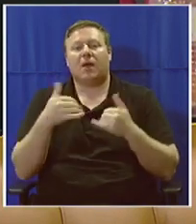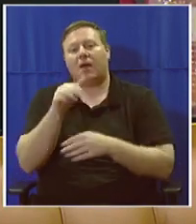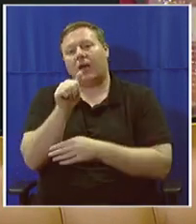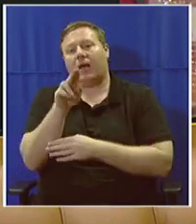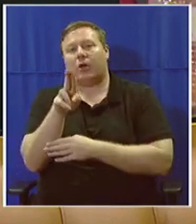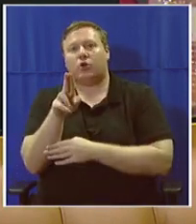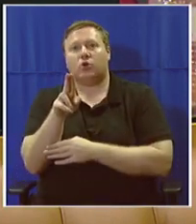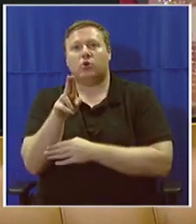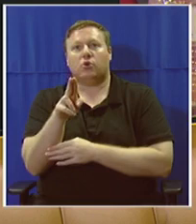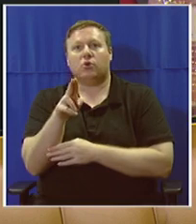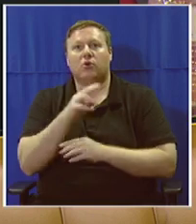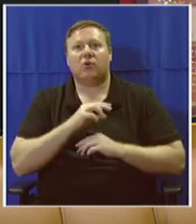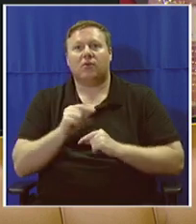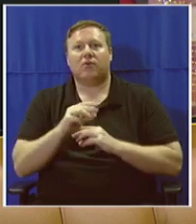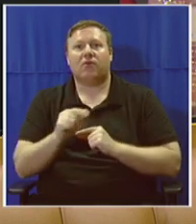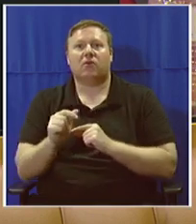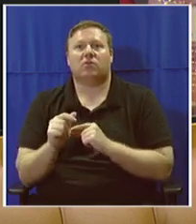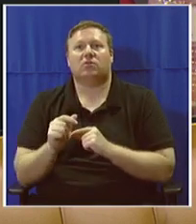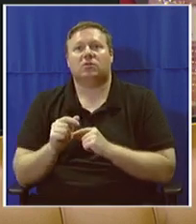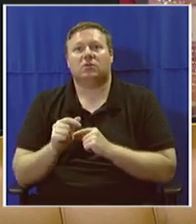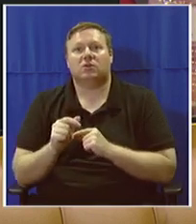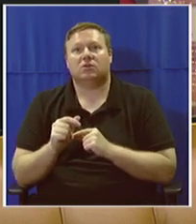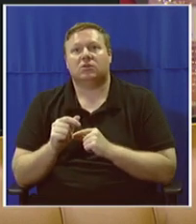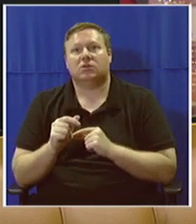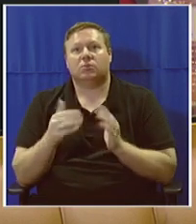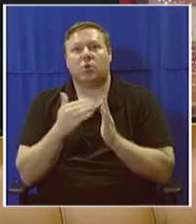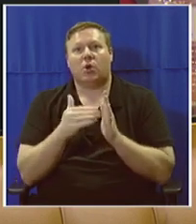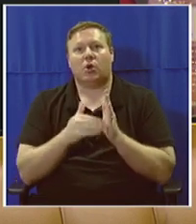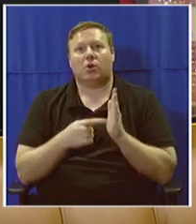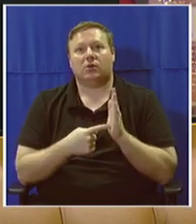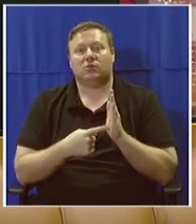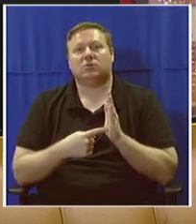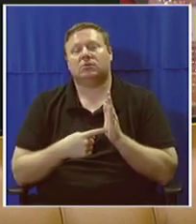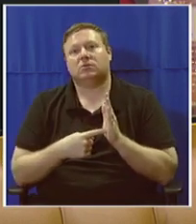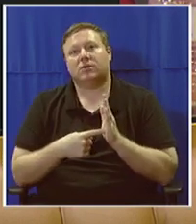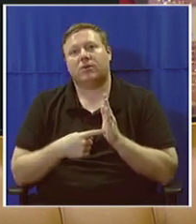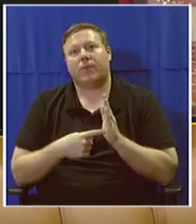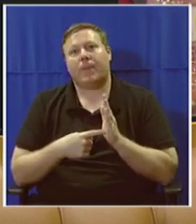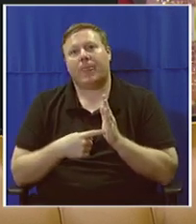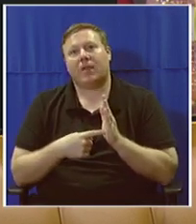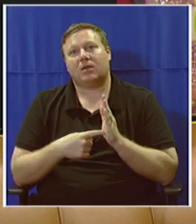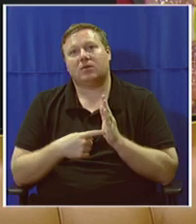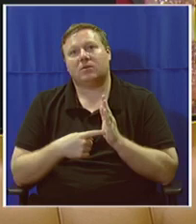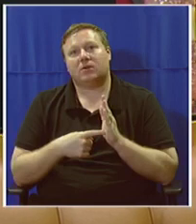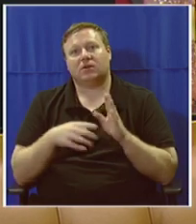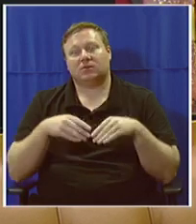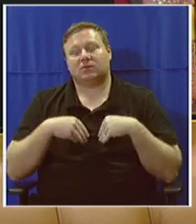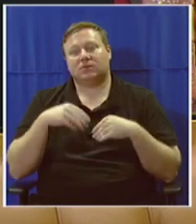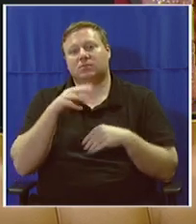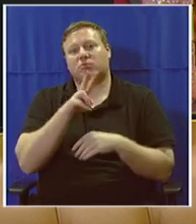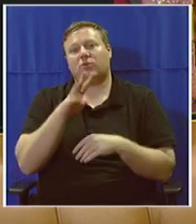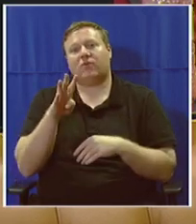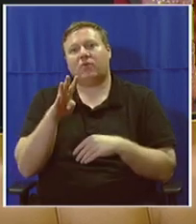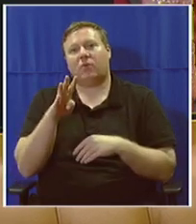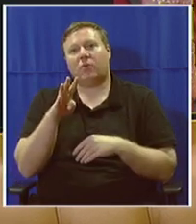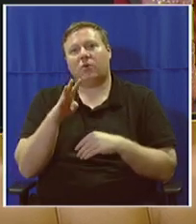to fast track the flagship program that have been identified and adopted by the 24th AU summit to produce